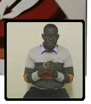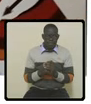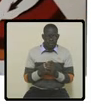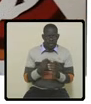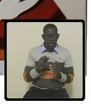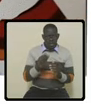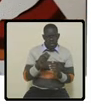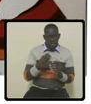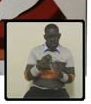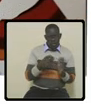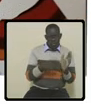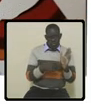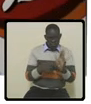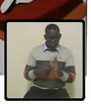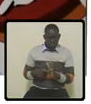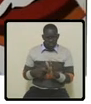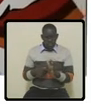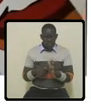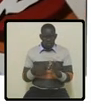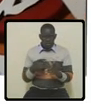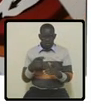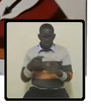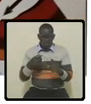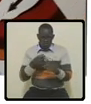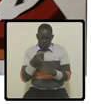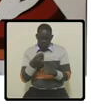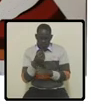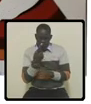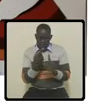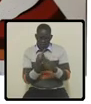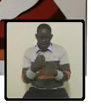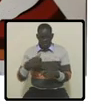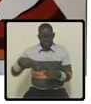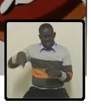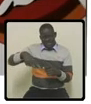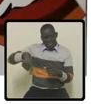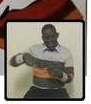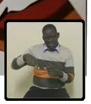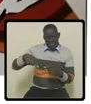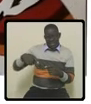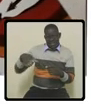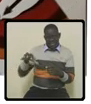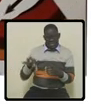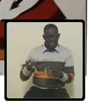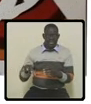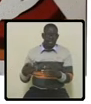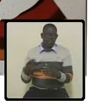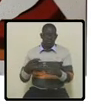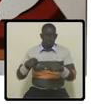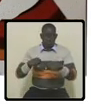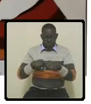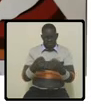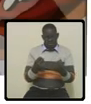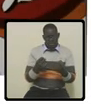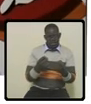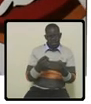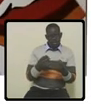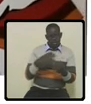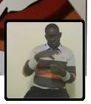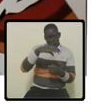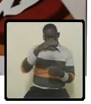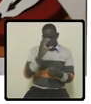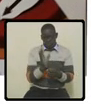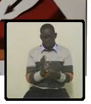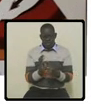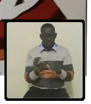An asymmetrical overthrust fold occurs when the force from one side was so strong that it caused the layers to break along the fault